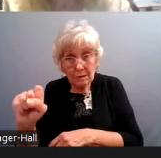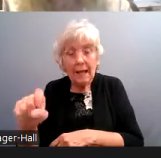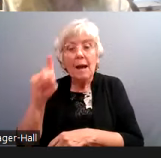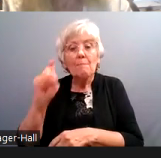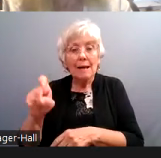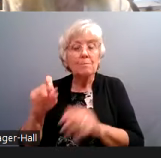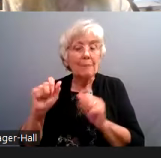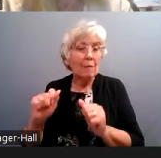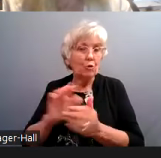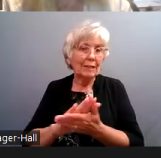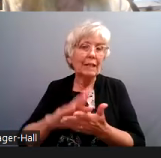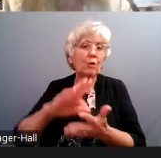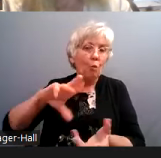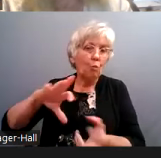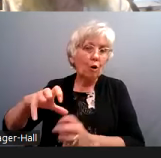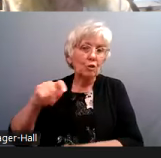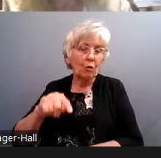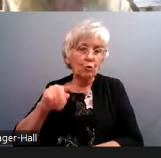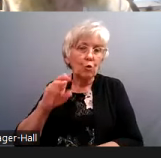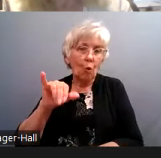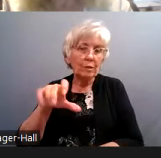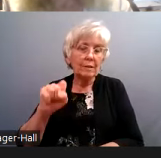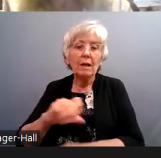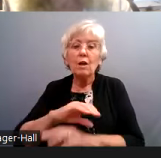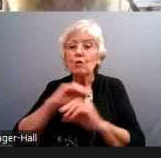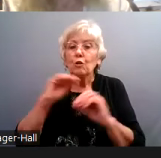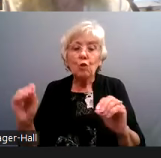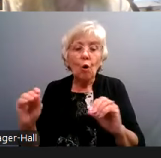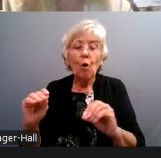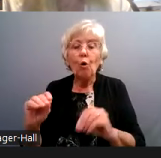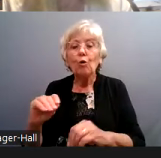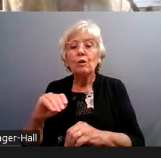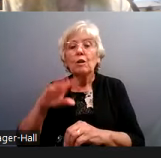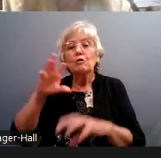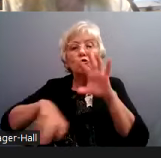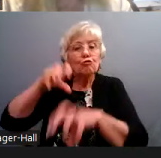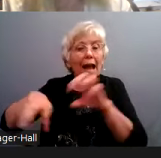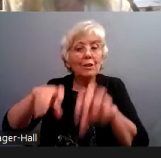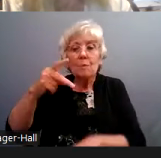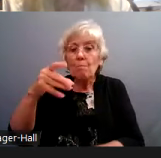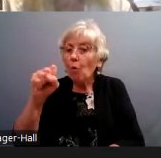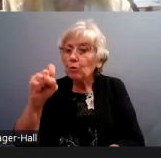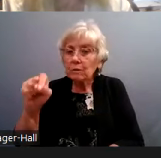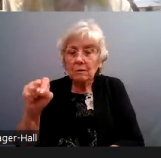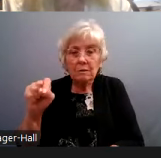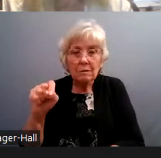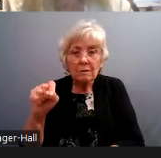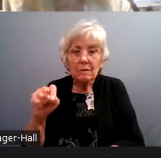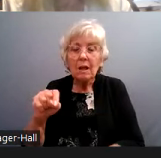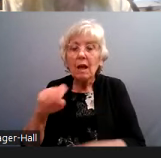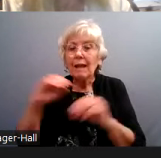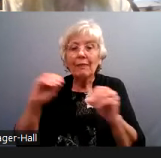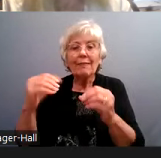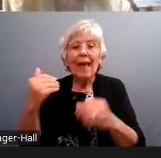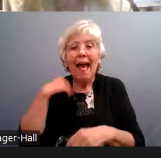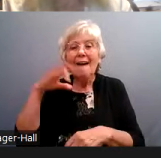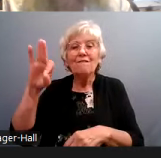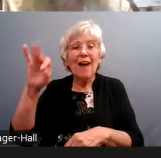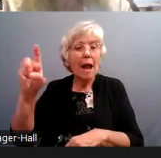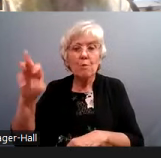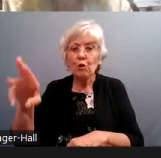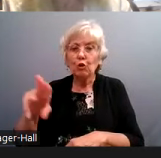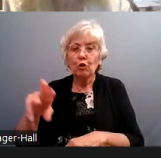or washable. So nothing fibrous. So no scratching posts or any kind of fibrous